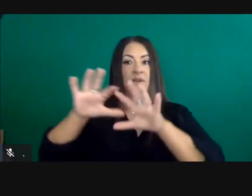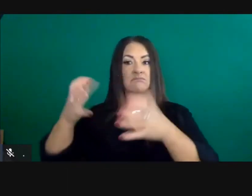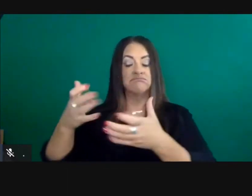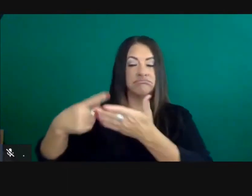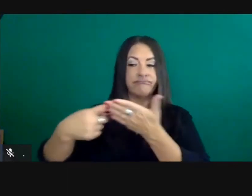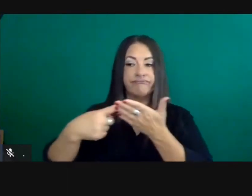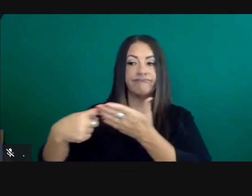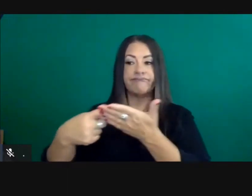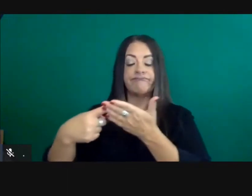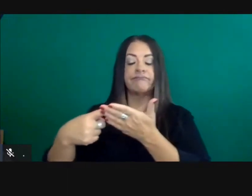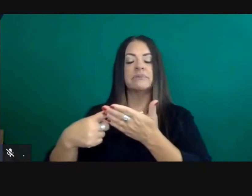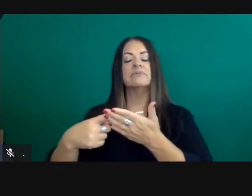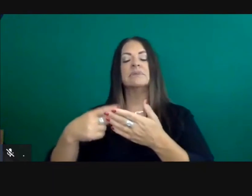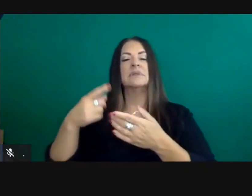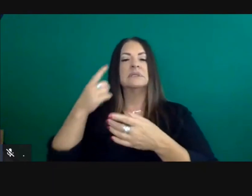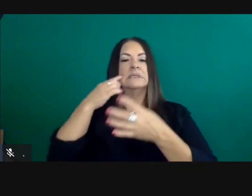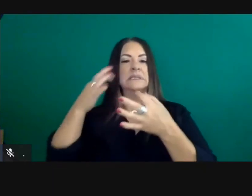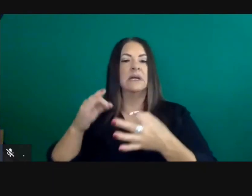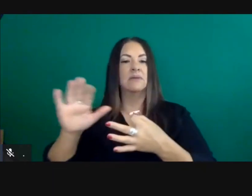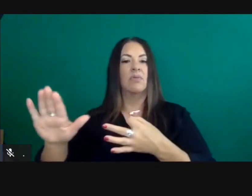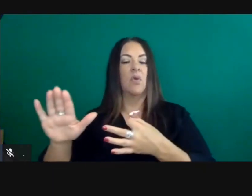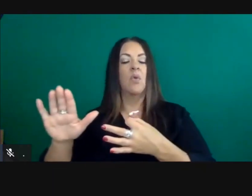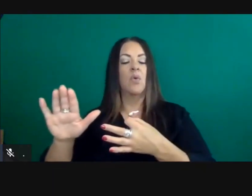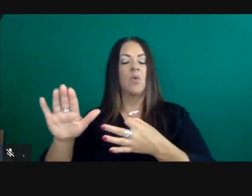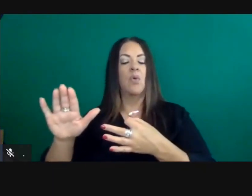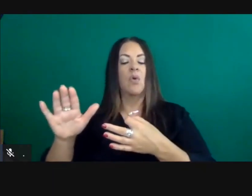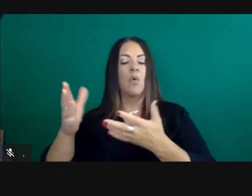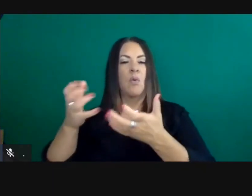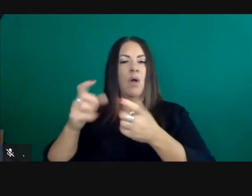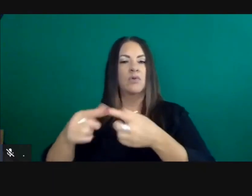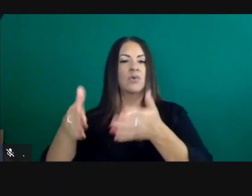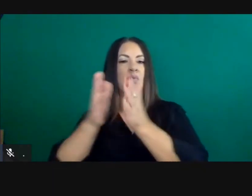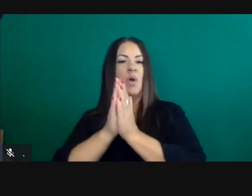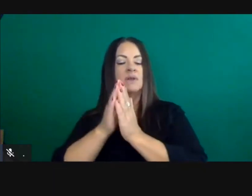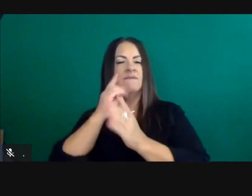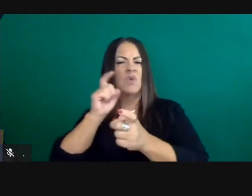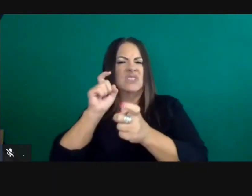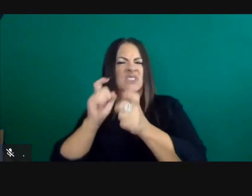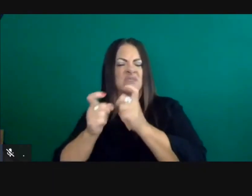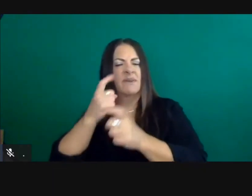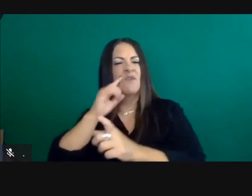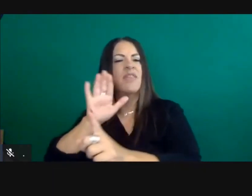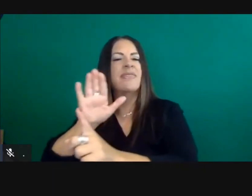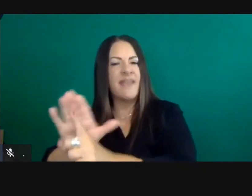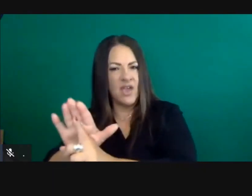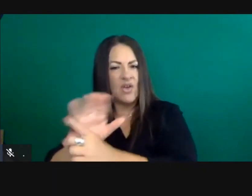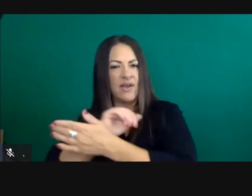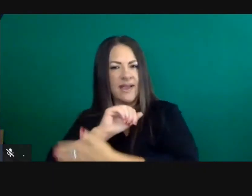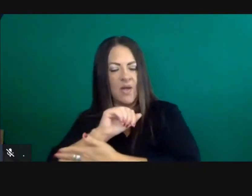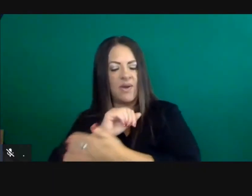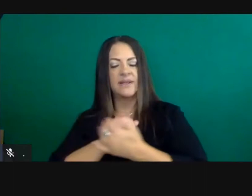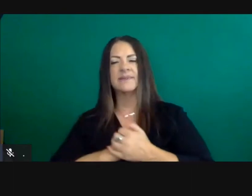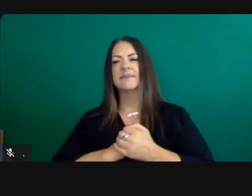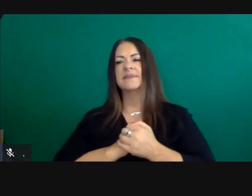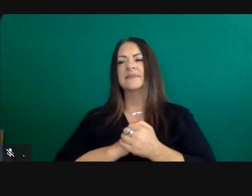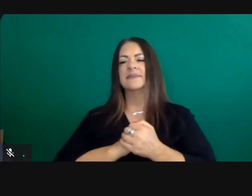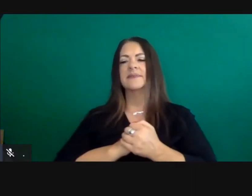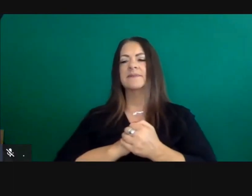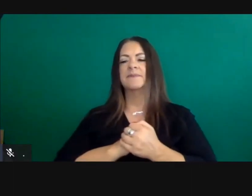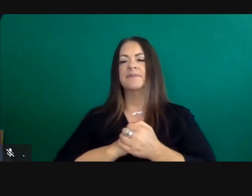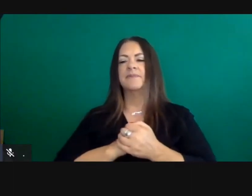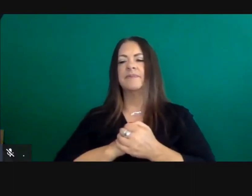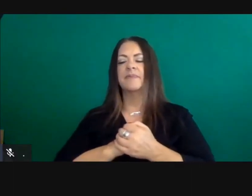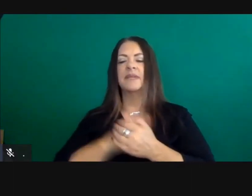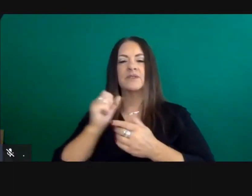county's efforts or requests for adjustments that would enable them to meet standards for the